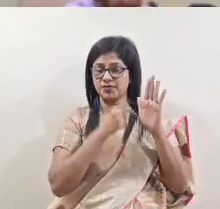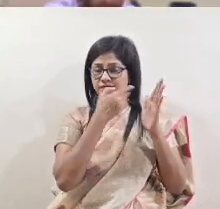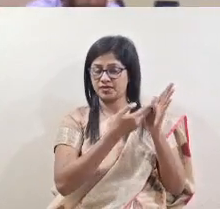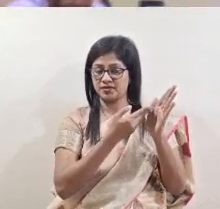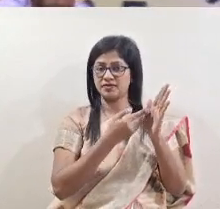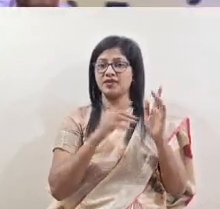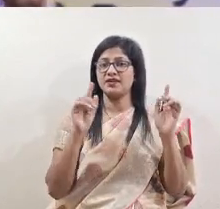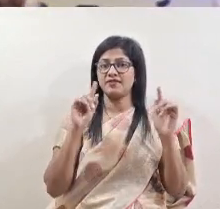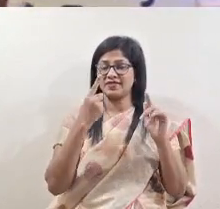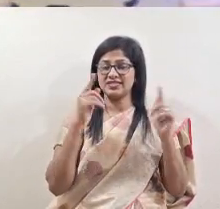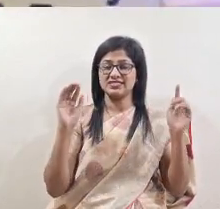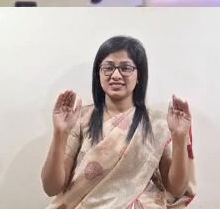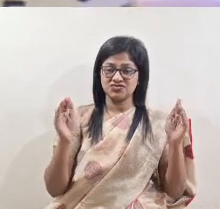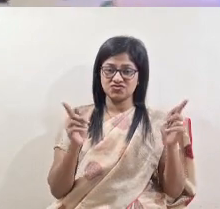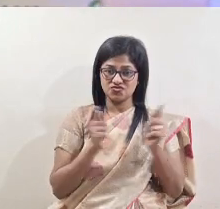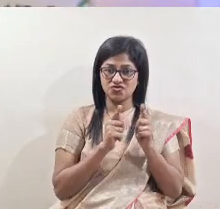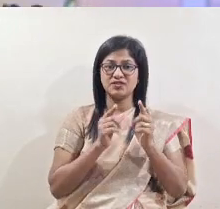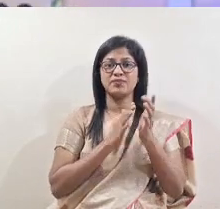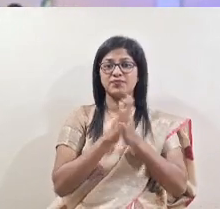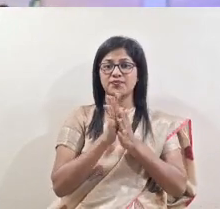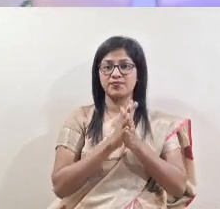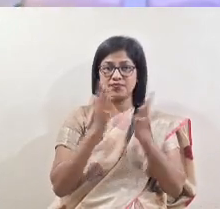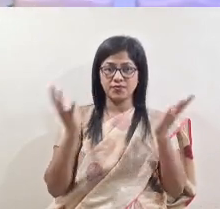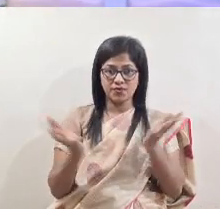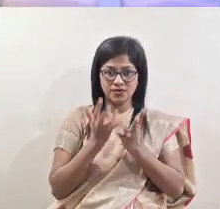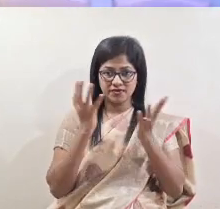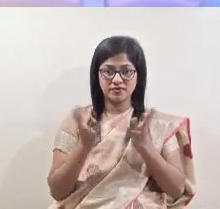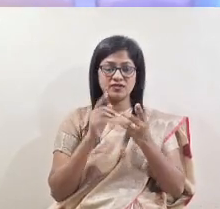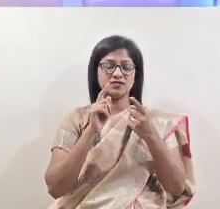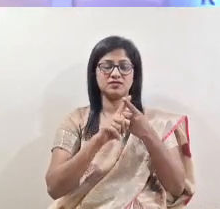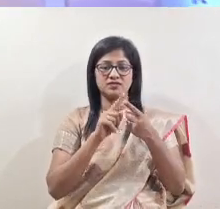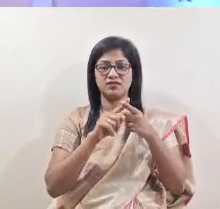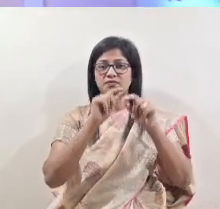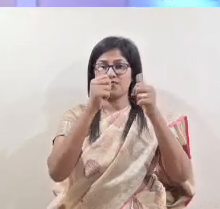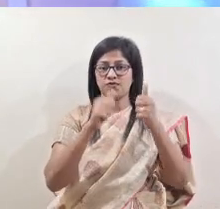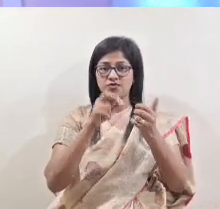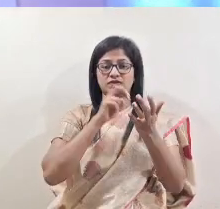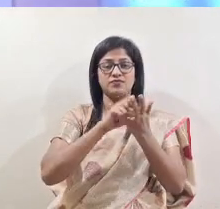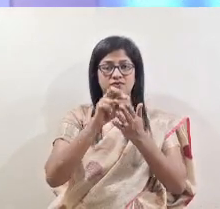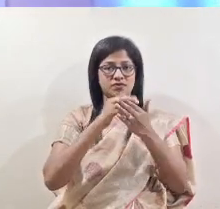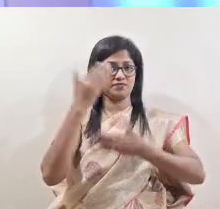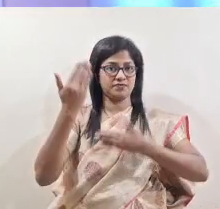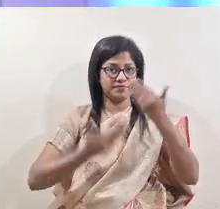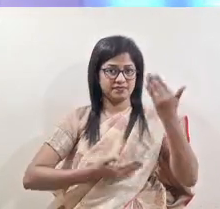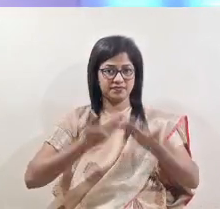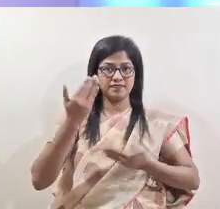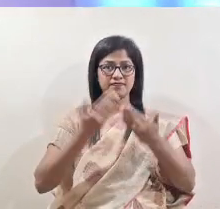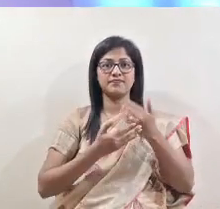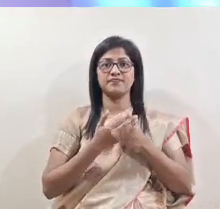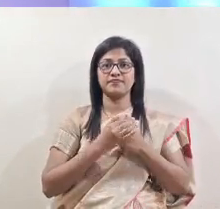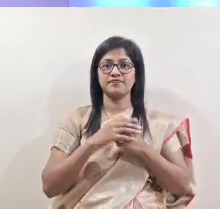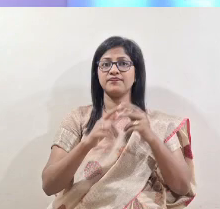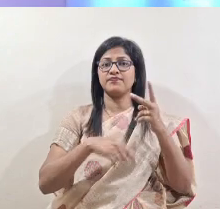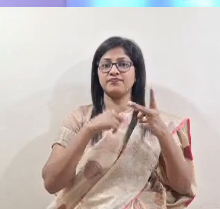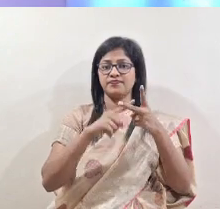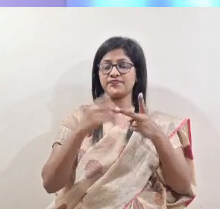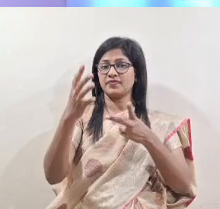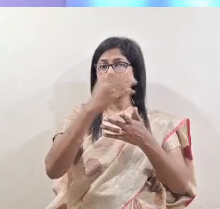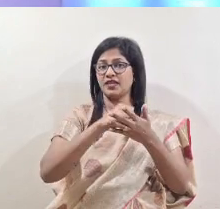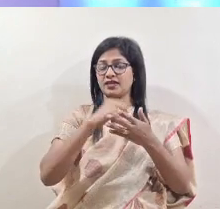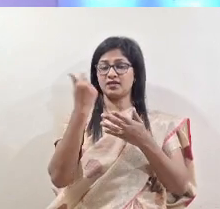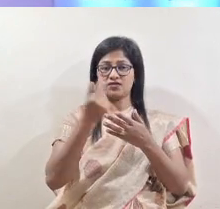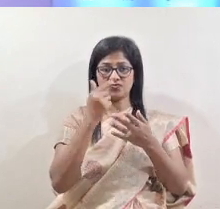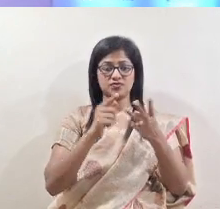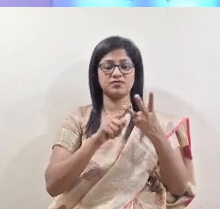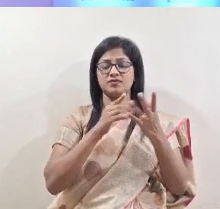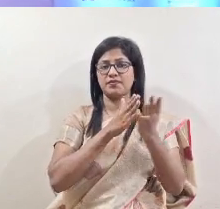of my presentation. So I'll briefly try to discuss the motivation of this work, which is modeling walking behavior. Go to the data